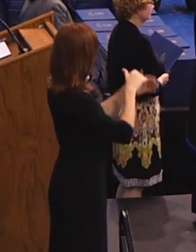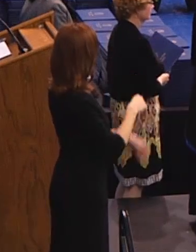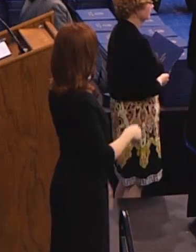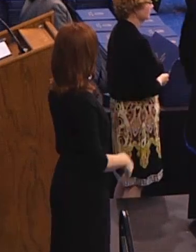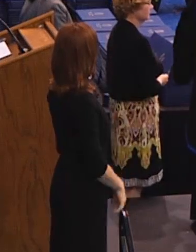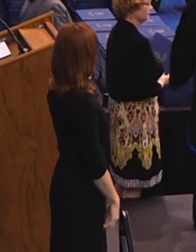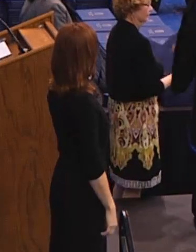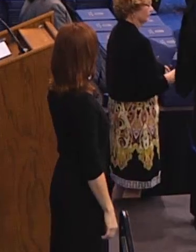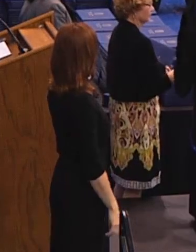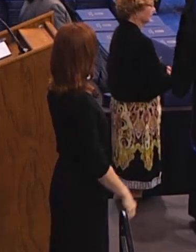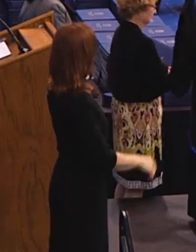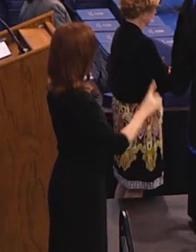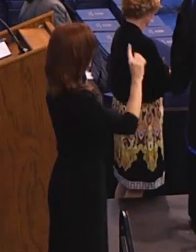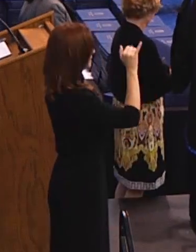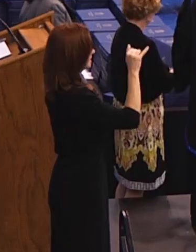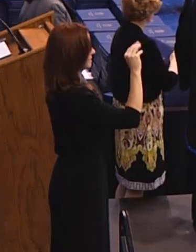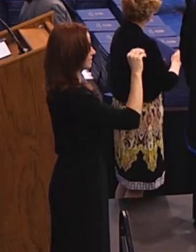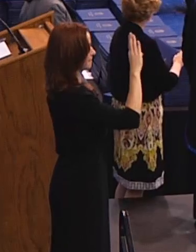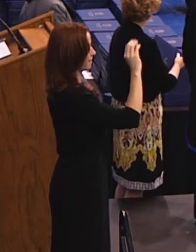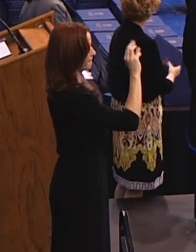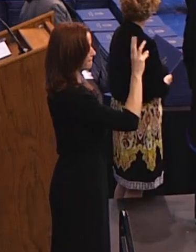Timothy Joe Bowman, General Studies.